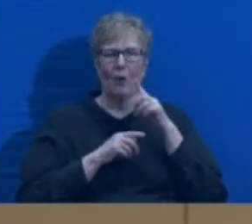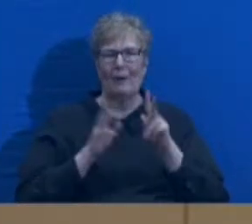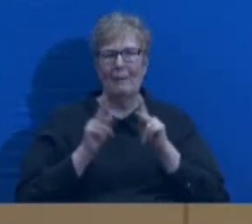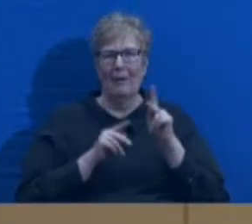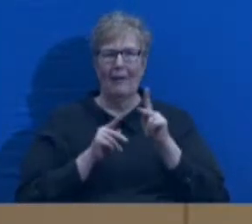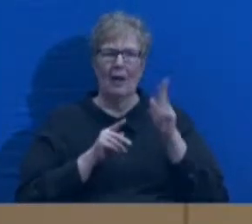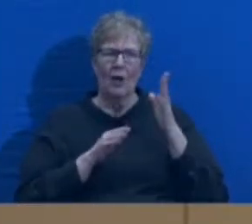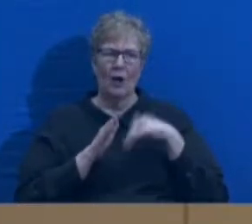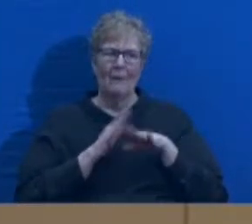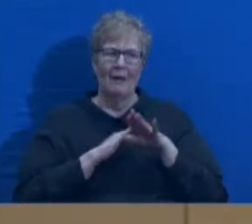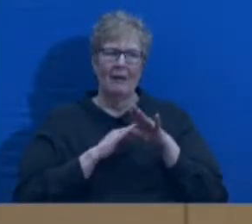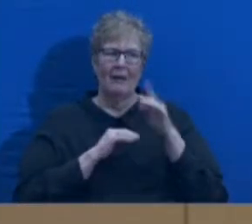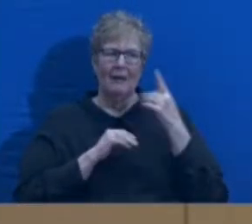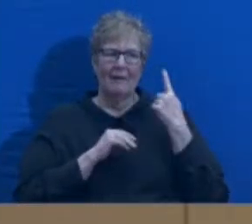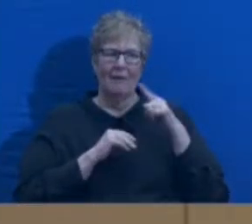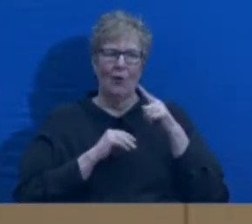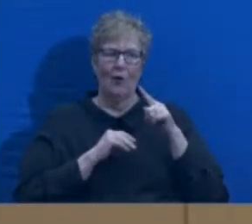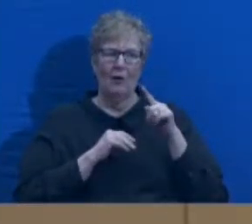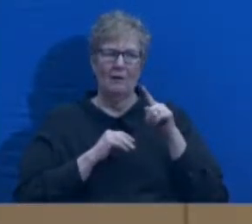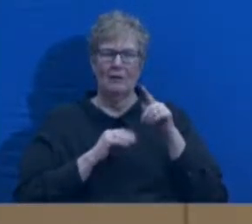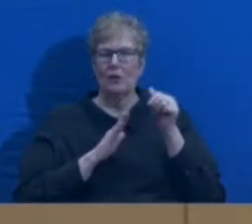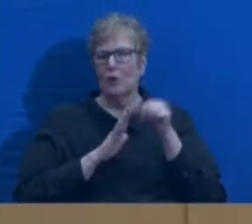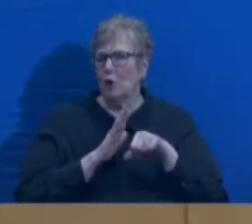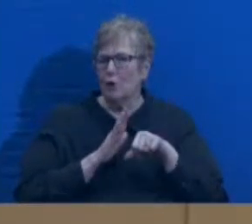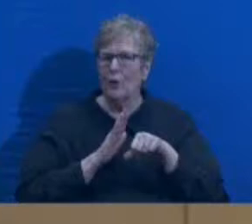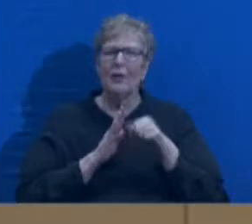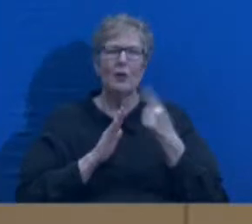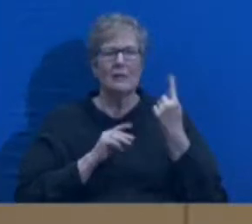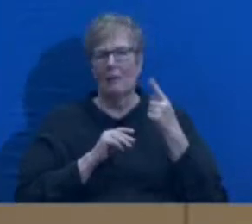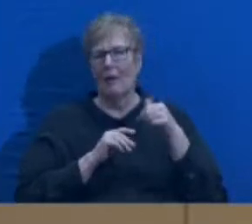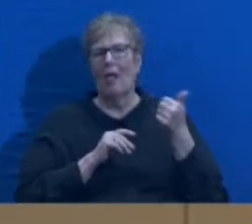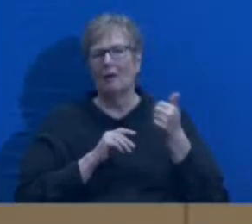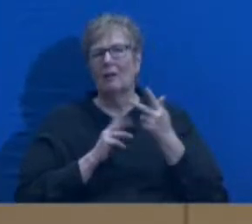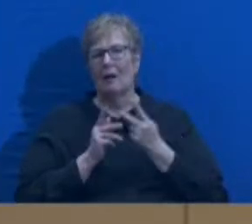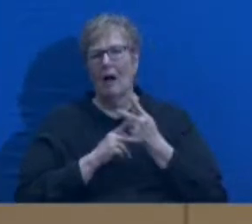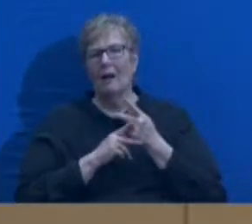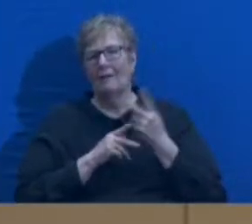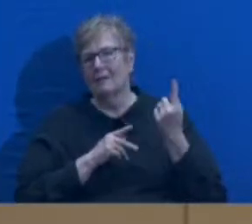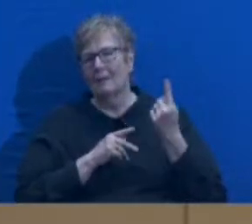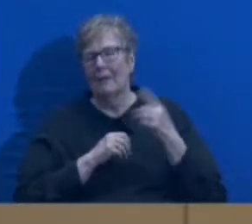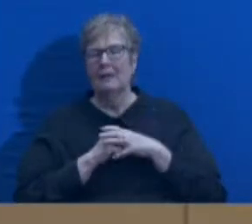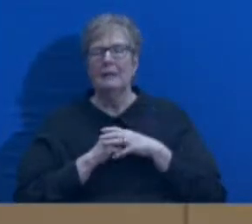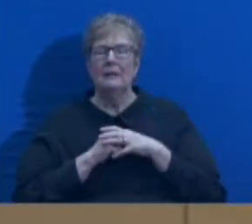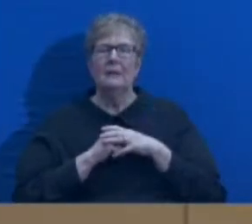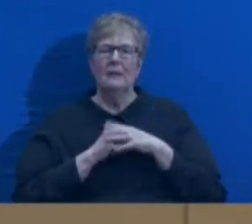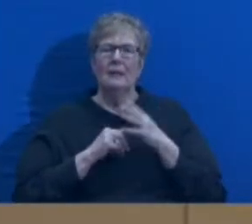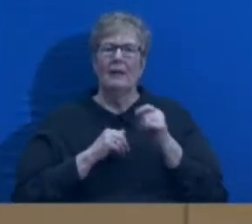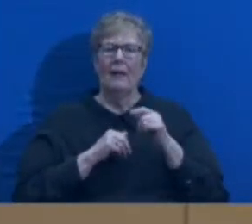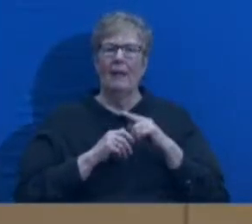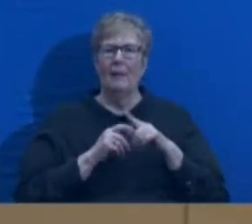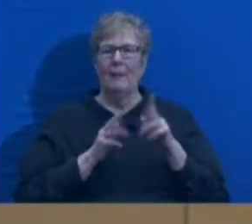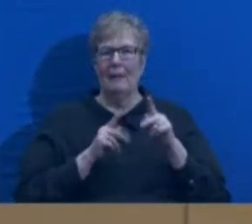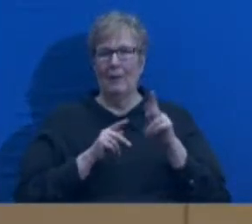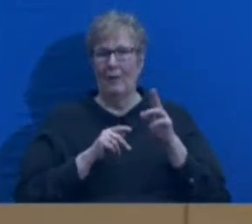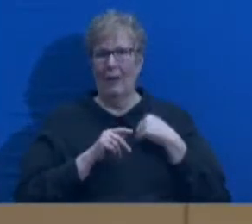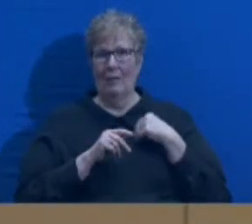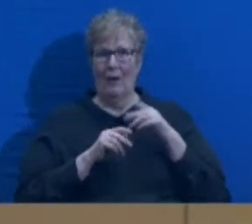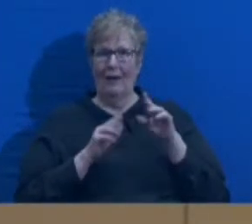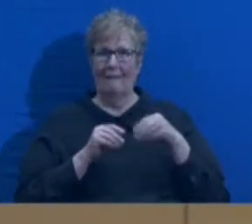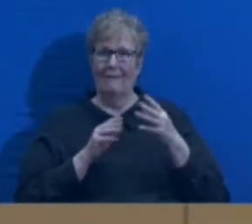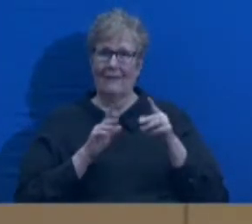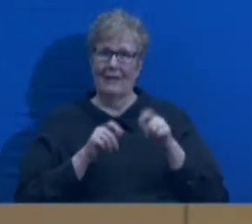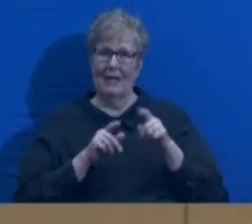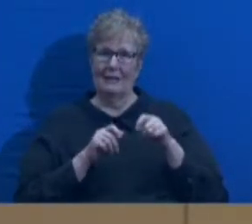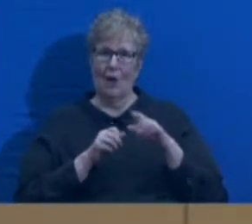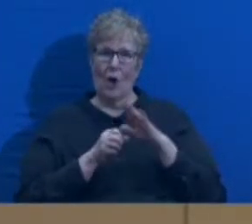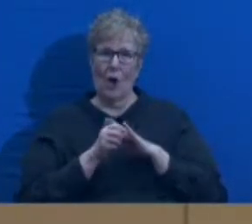coming in to have surgery or some other type of event. The folks that were tested who